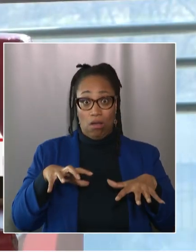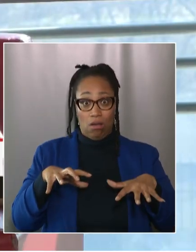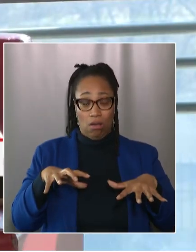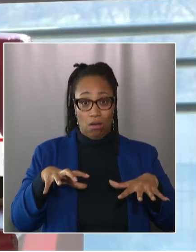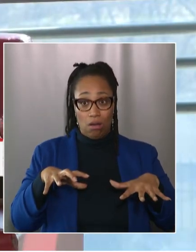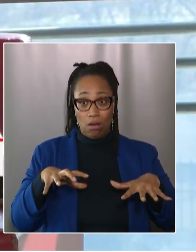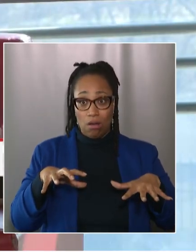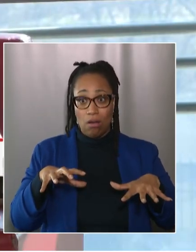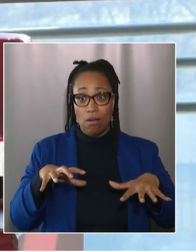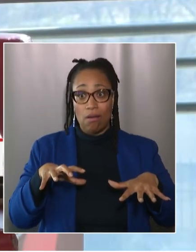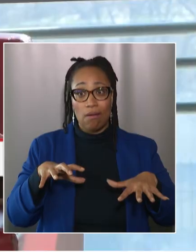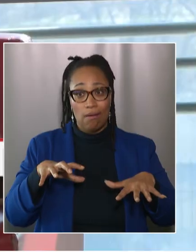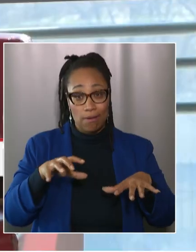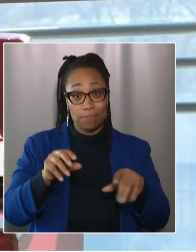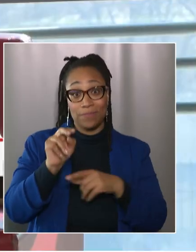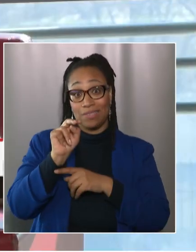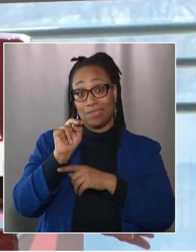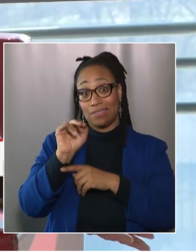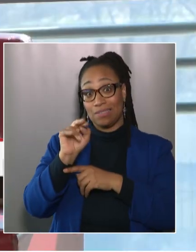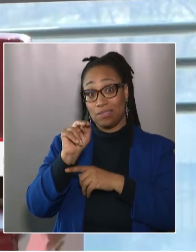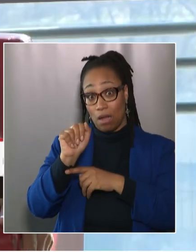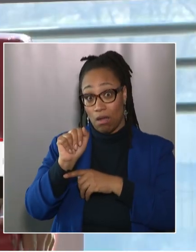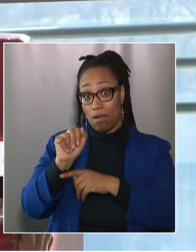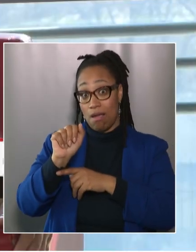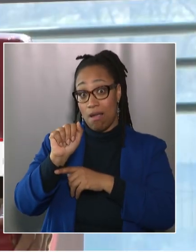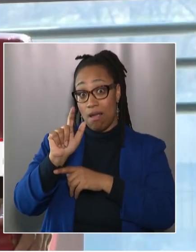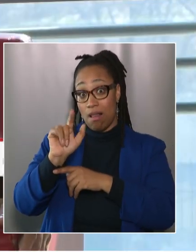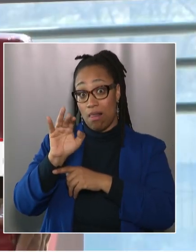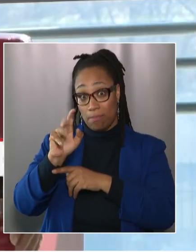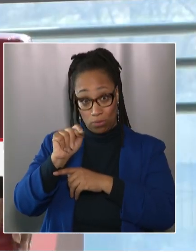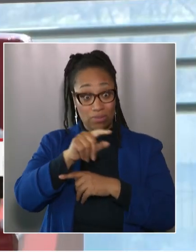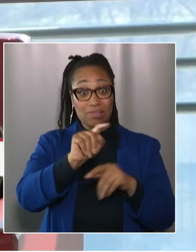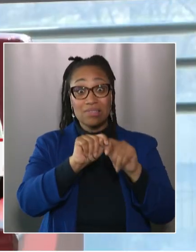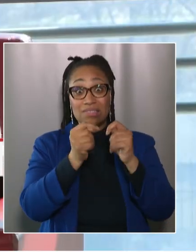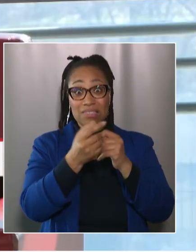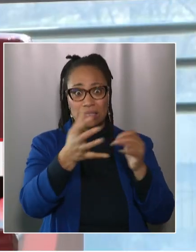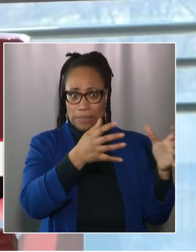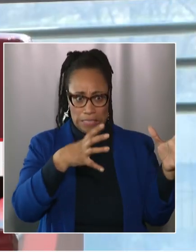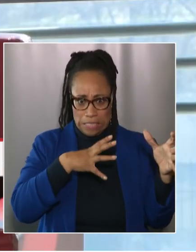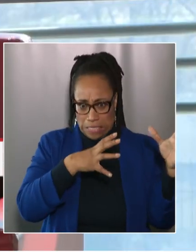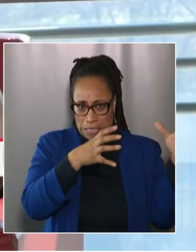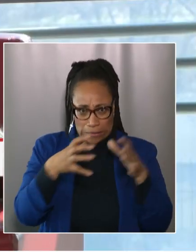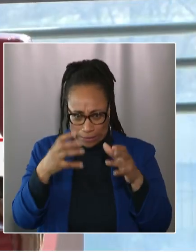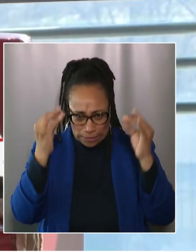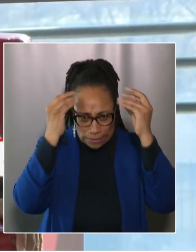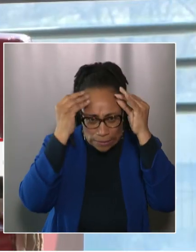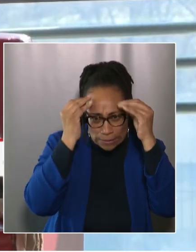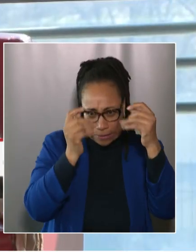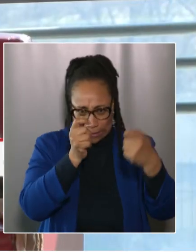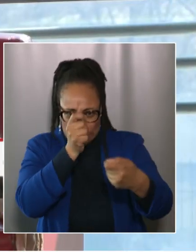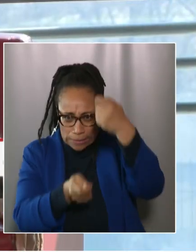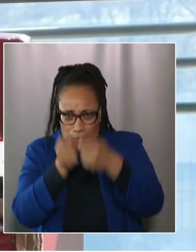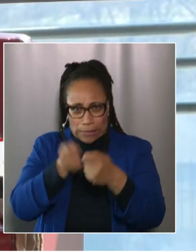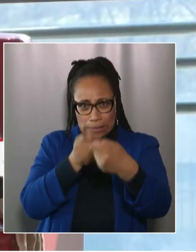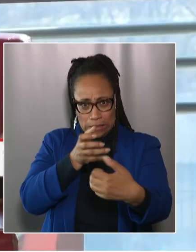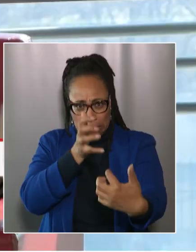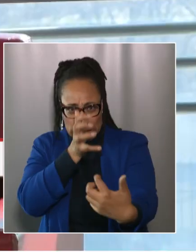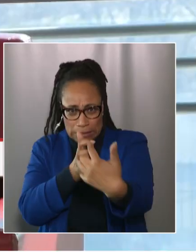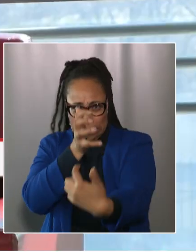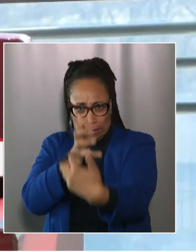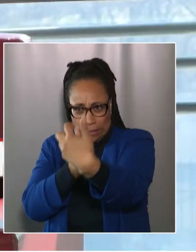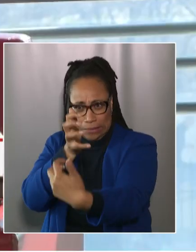very focused on making sure we're right-sizing the ecosystem so we can get back to the level of